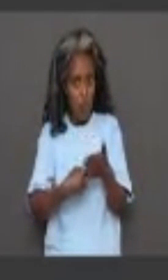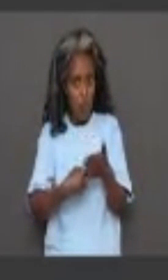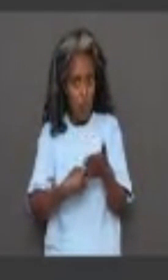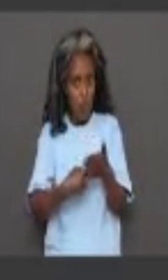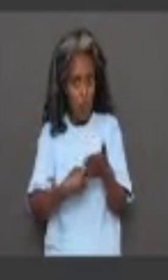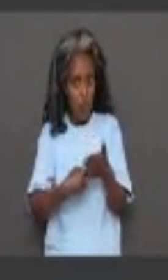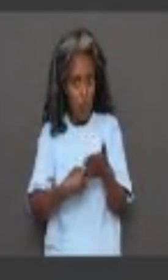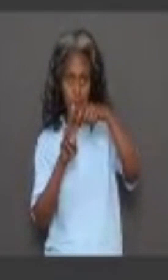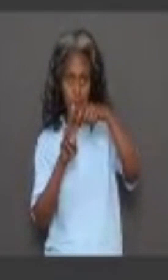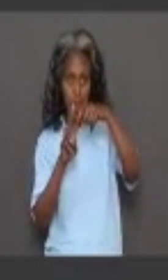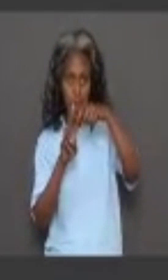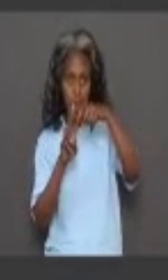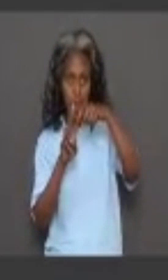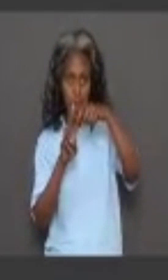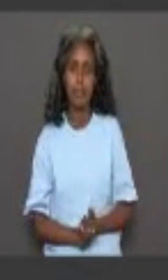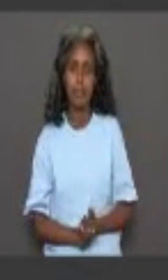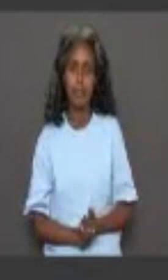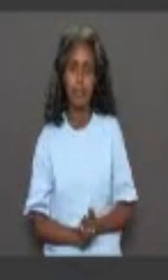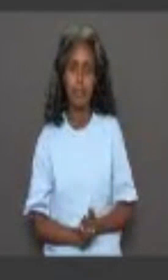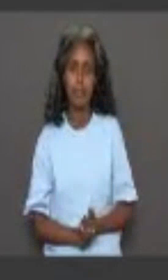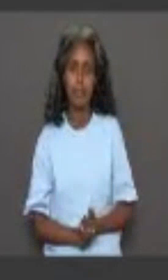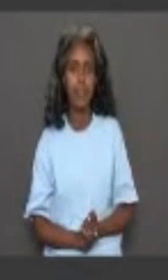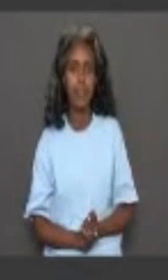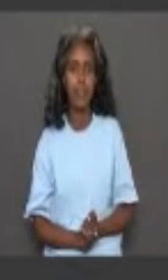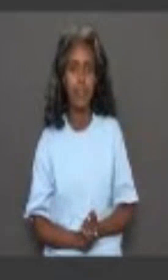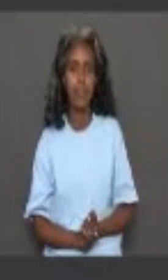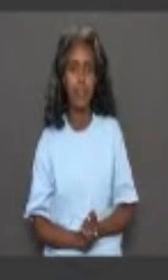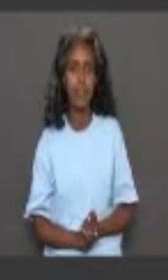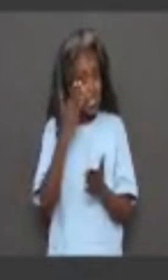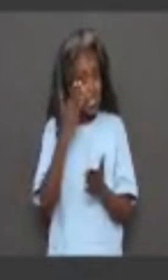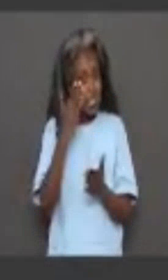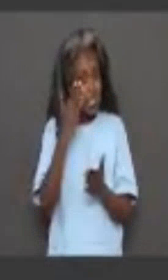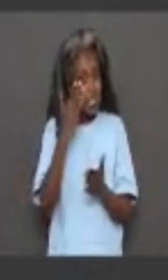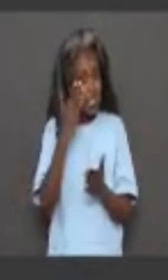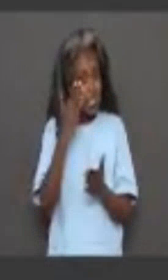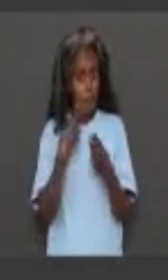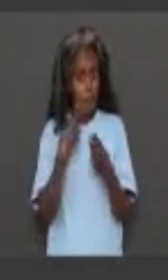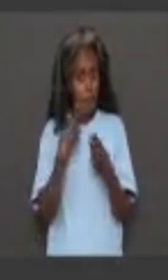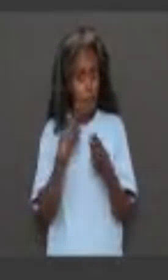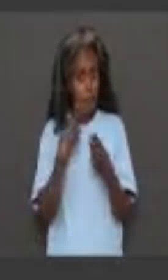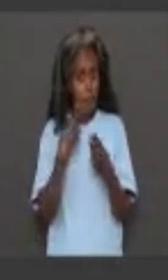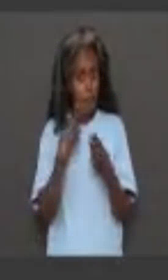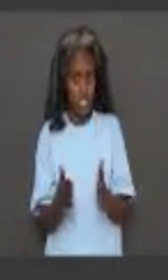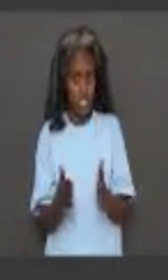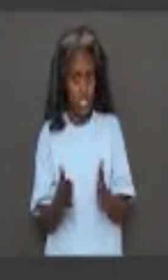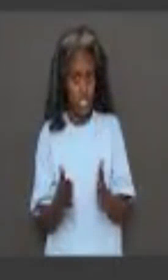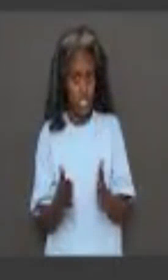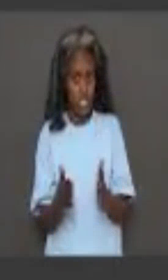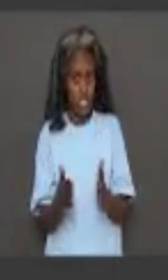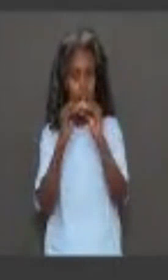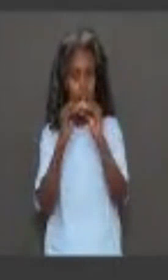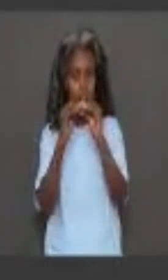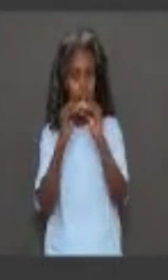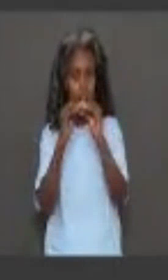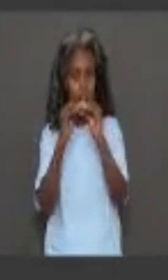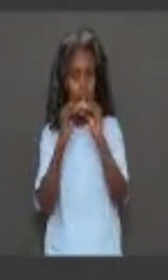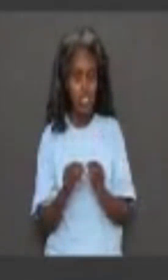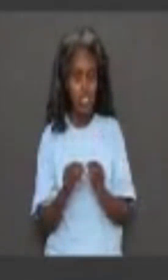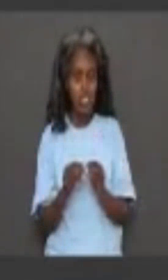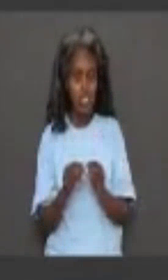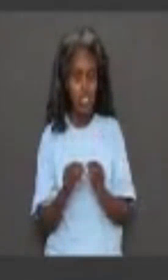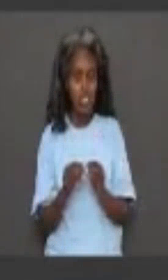pi. Some mathematicians have calculated the value